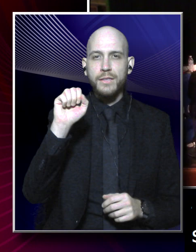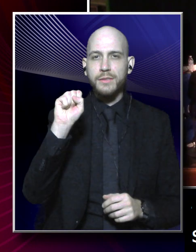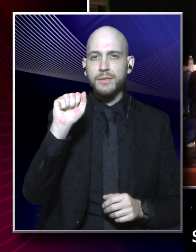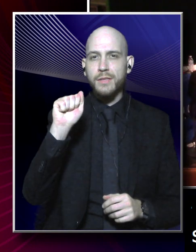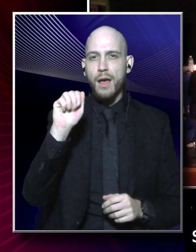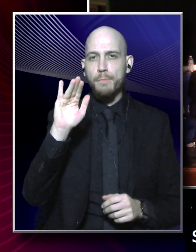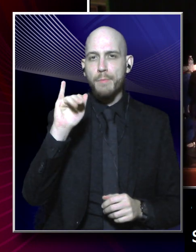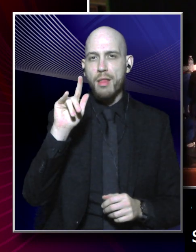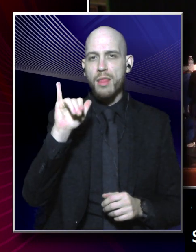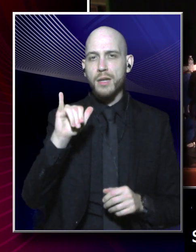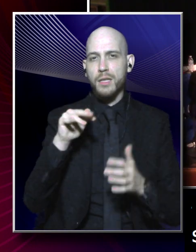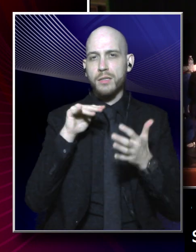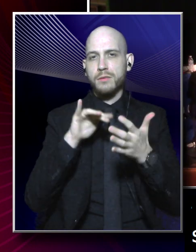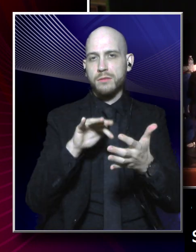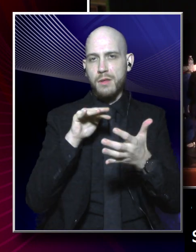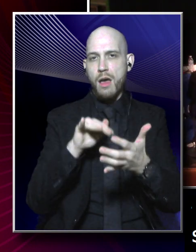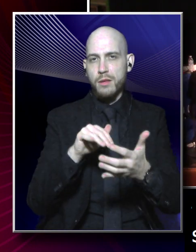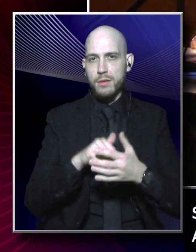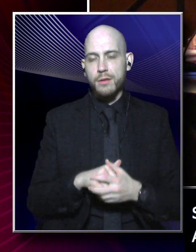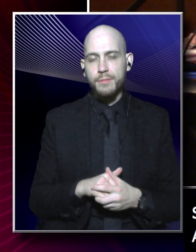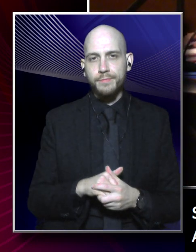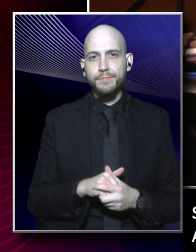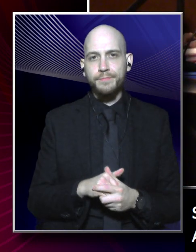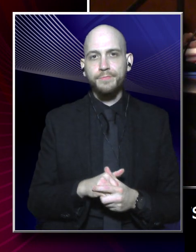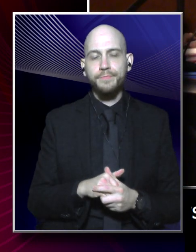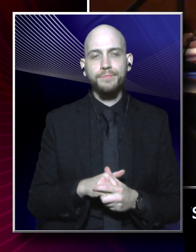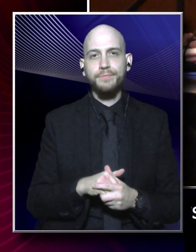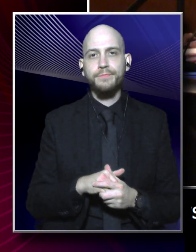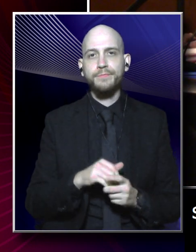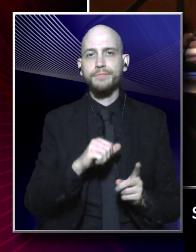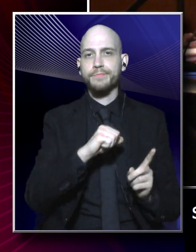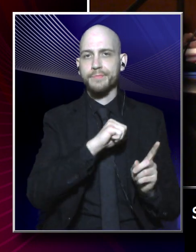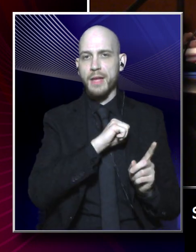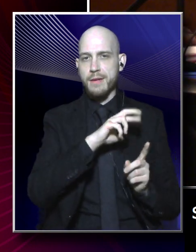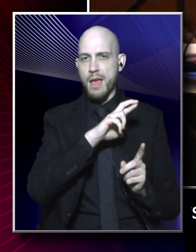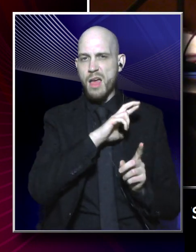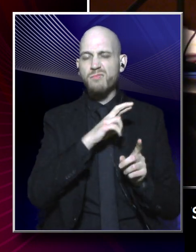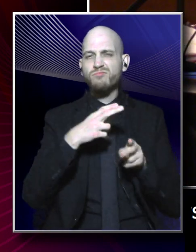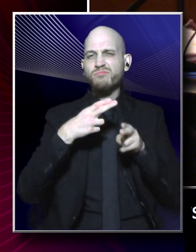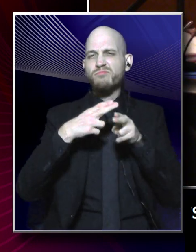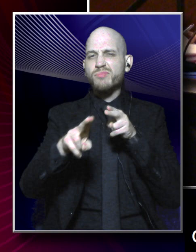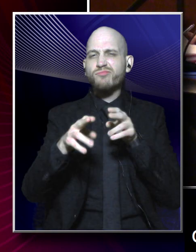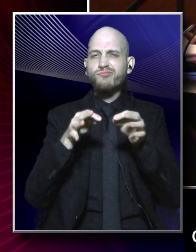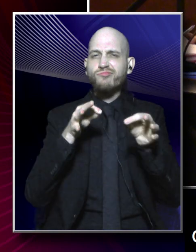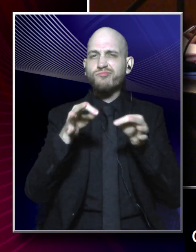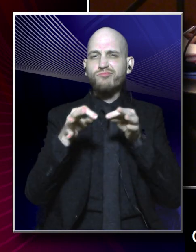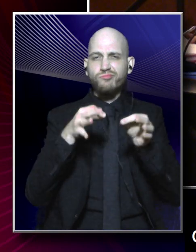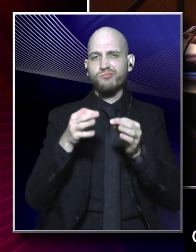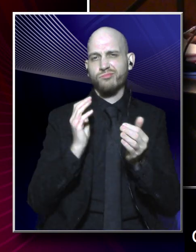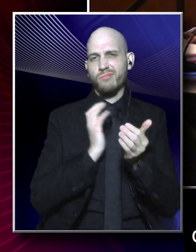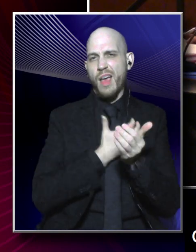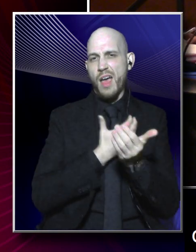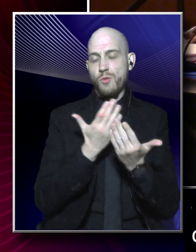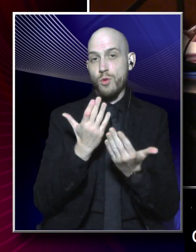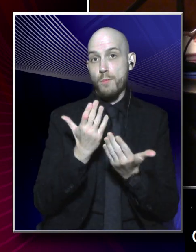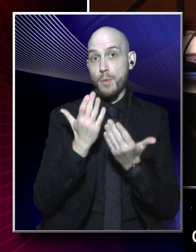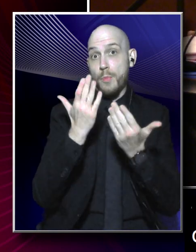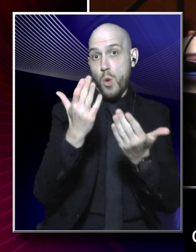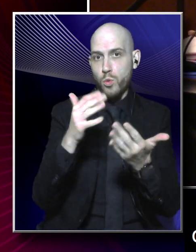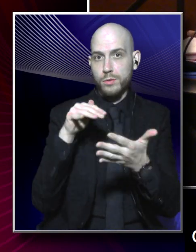This is just a brief description of our proposed feasibility